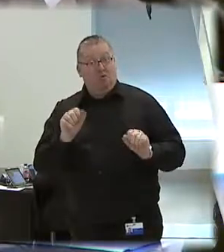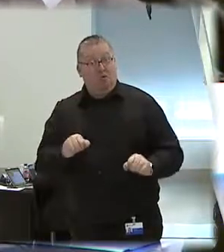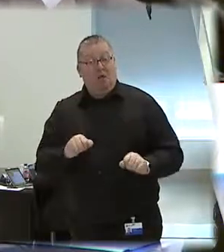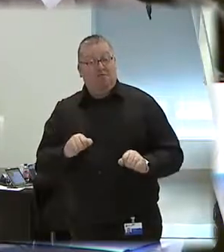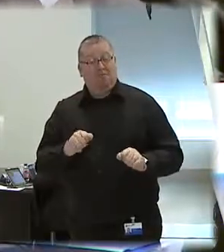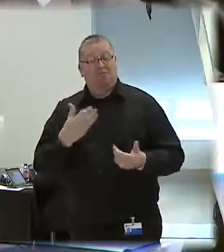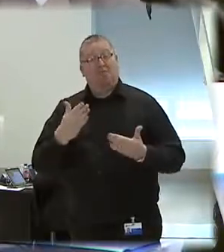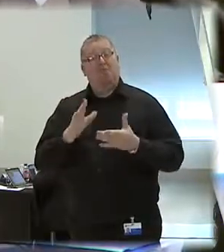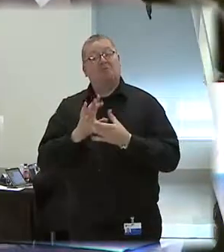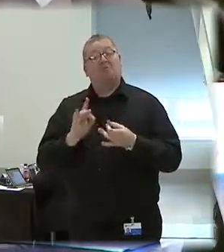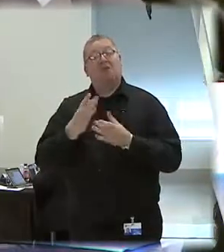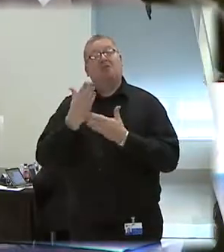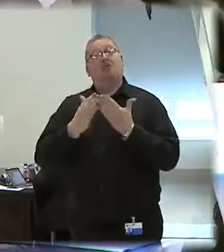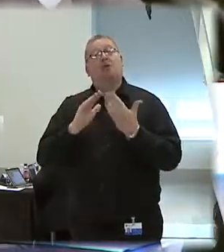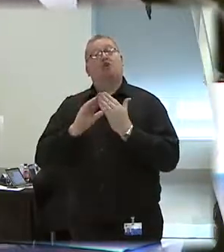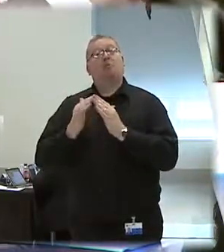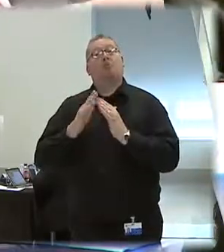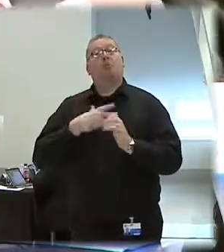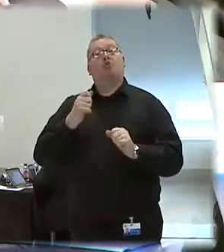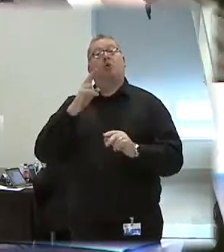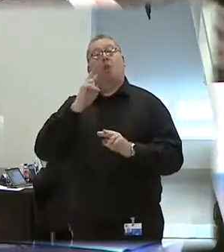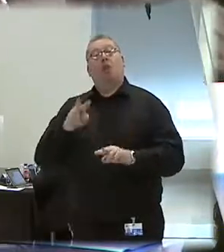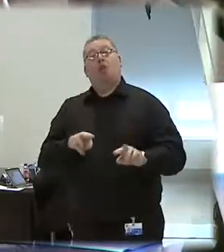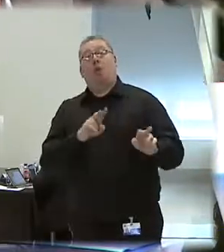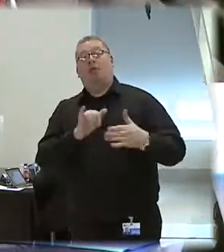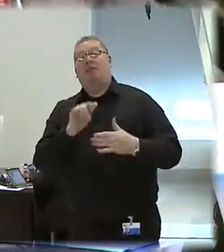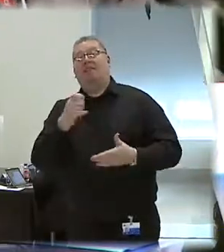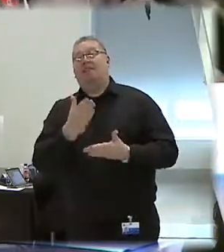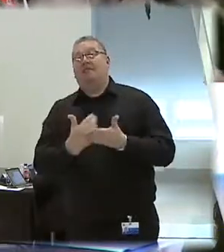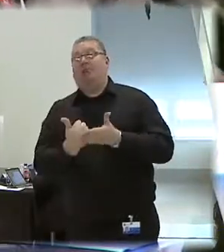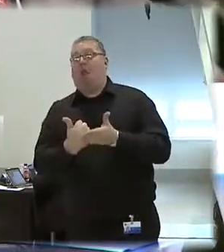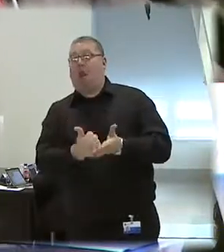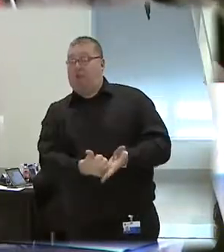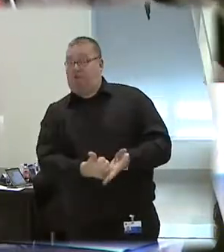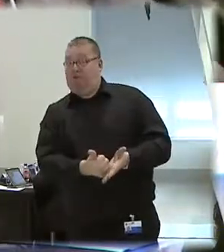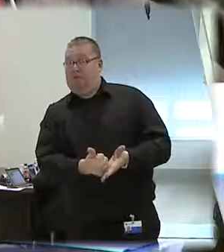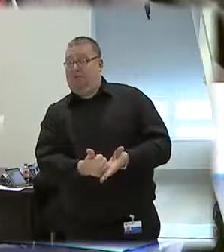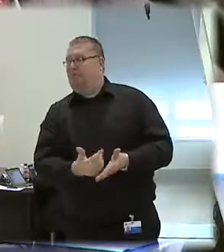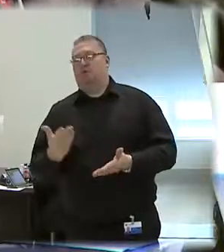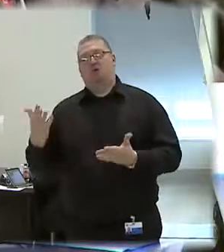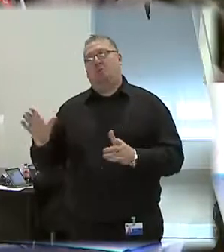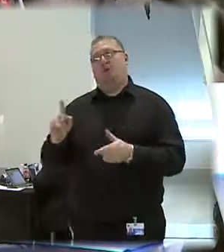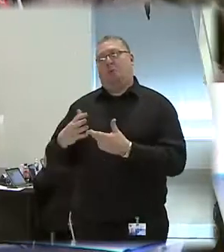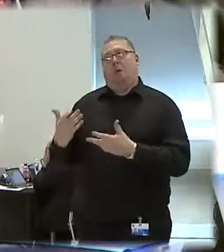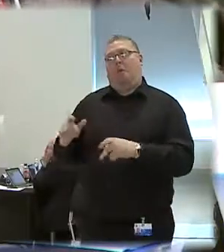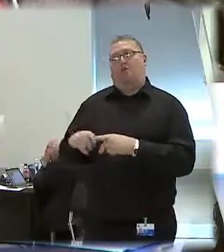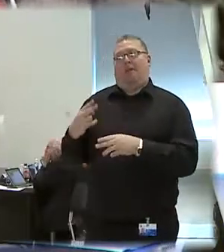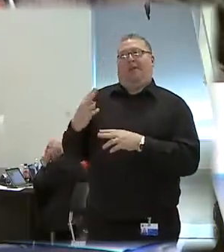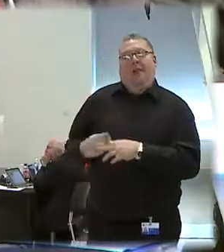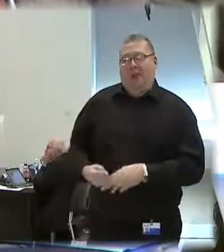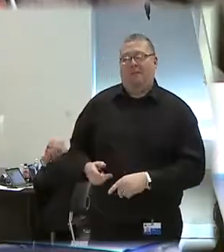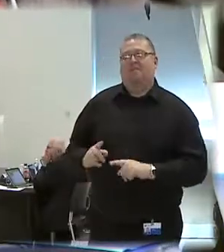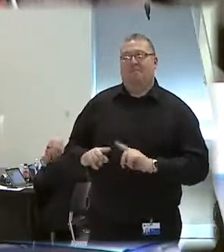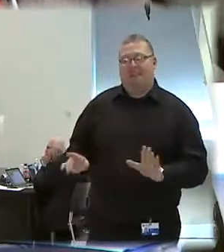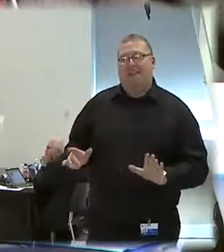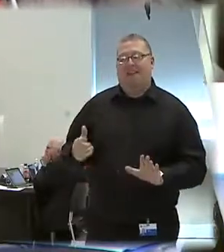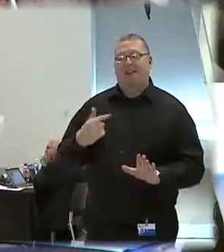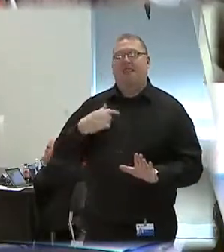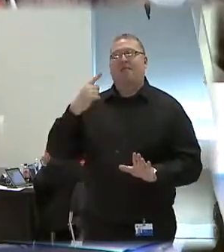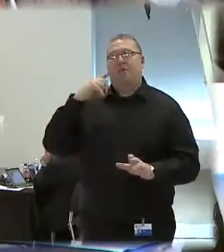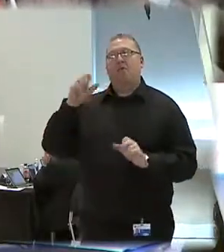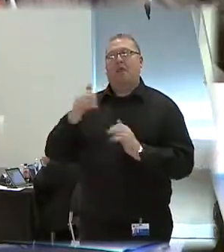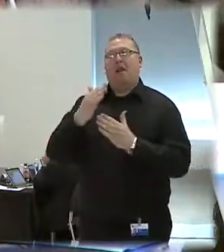to some communities we ought to look to that need a lot of help. You're probably not going to list that. But I think you could